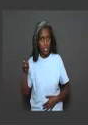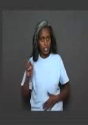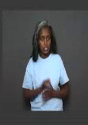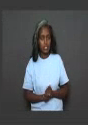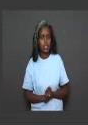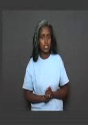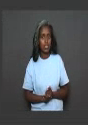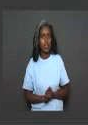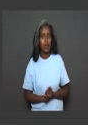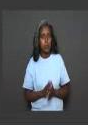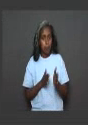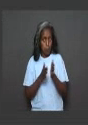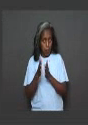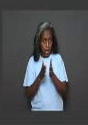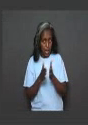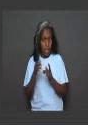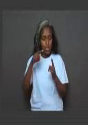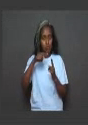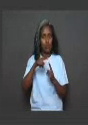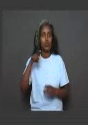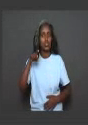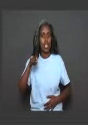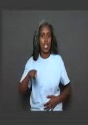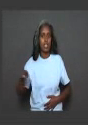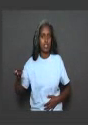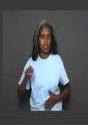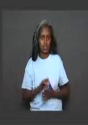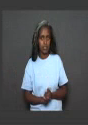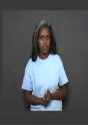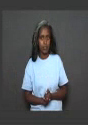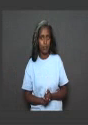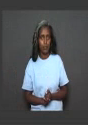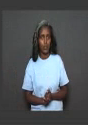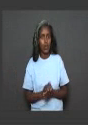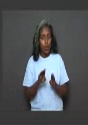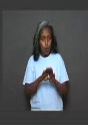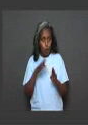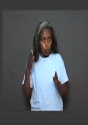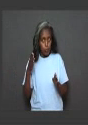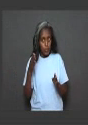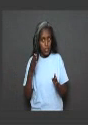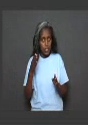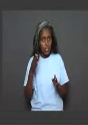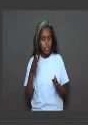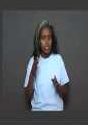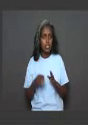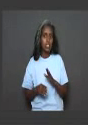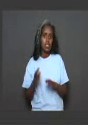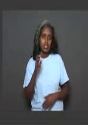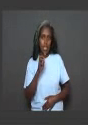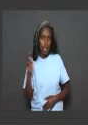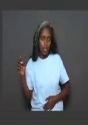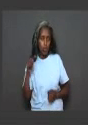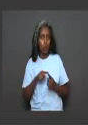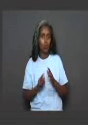that is parallel to the x-axis, opening either to the right or to